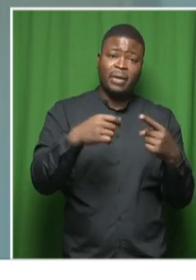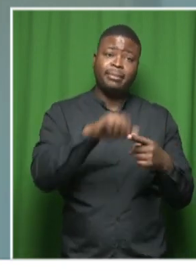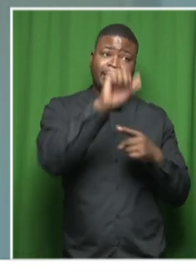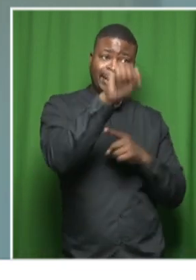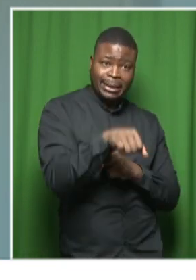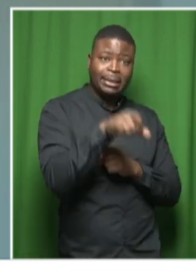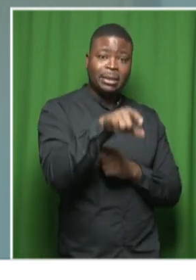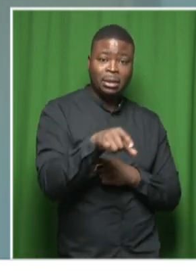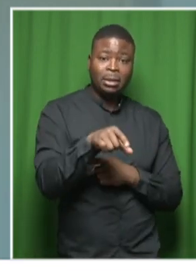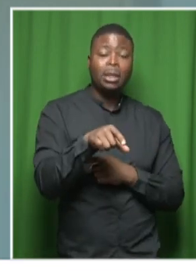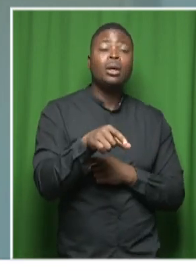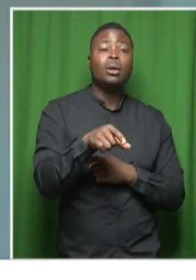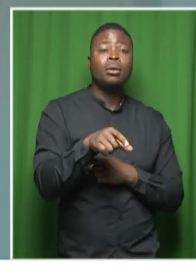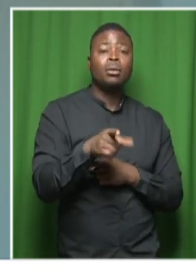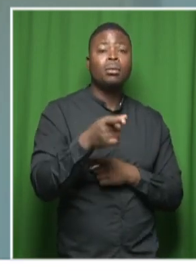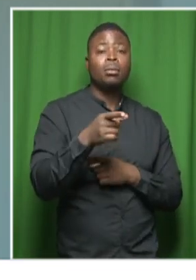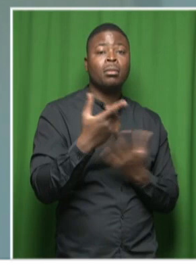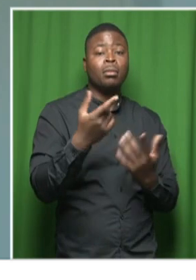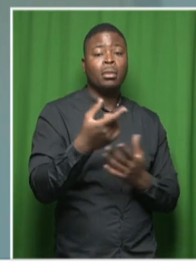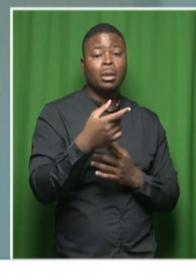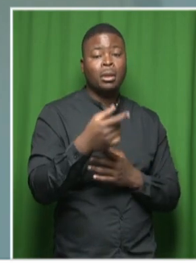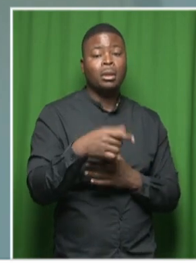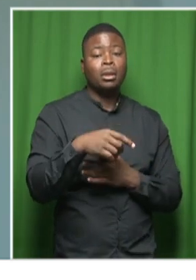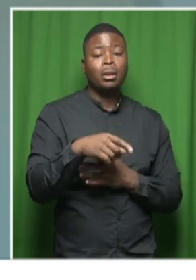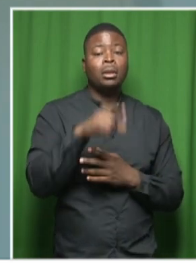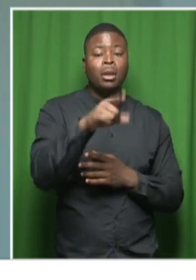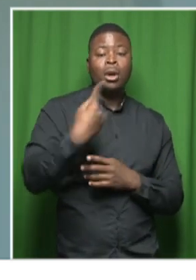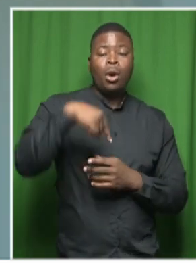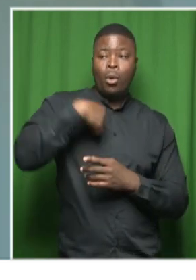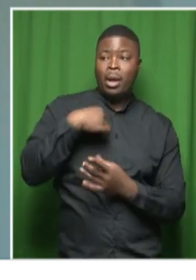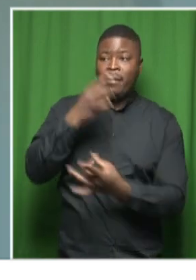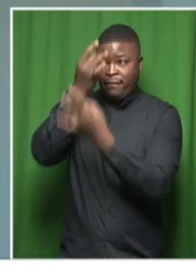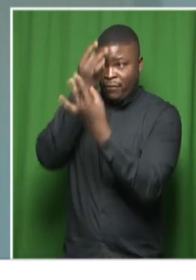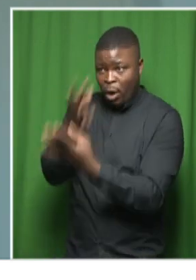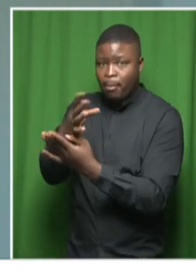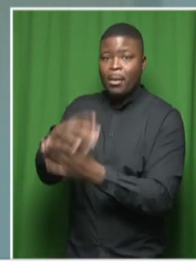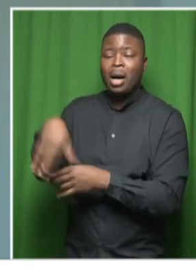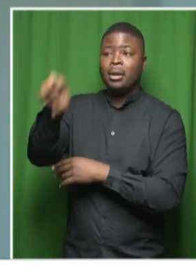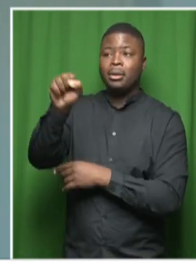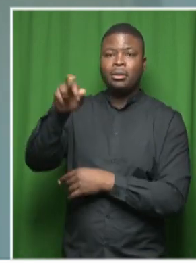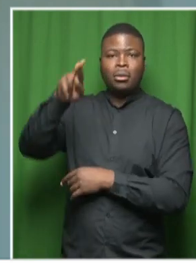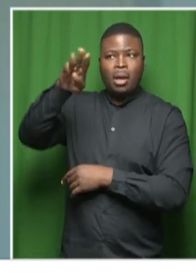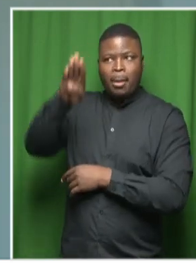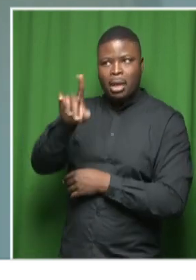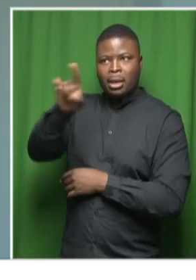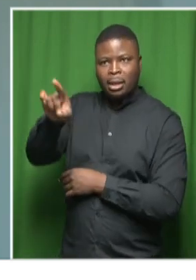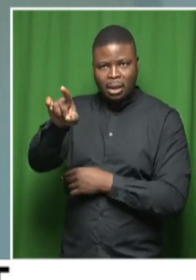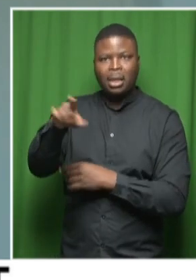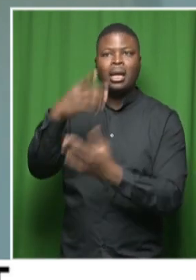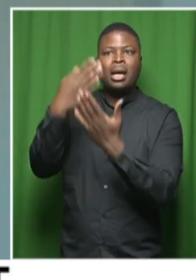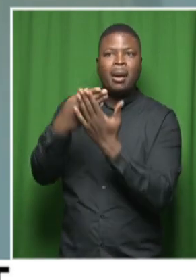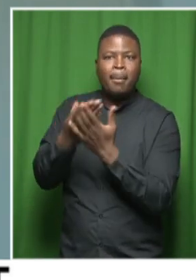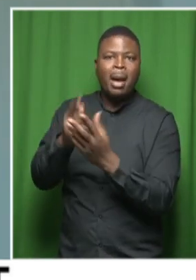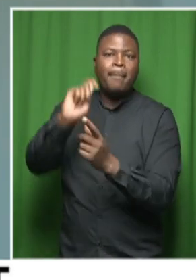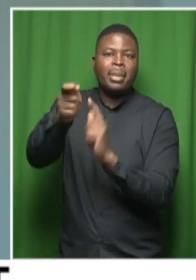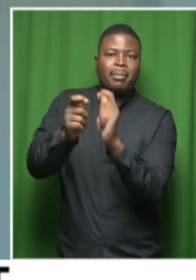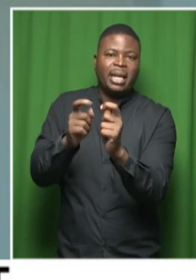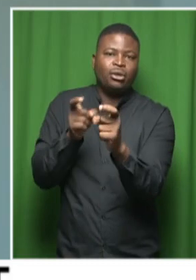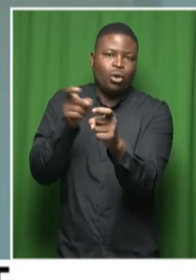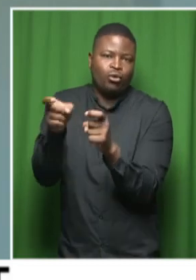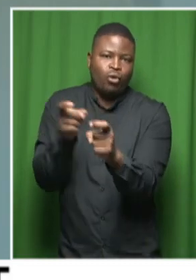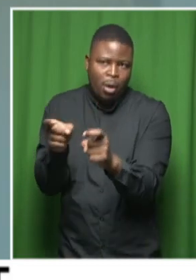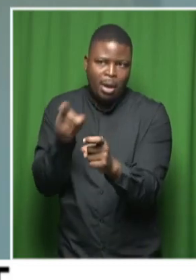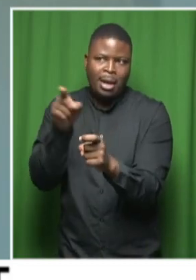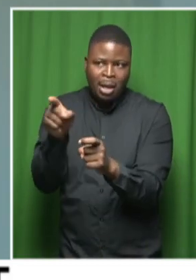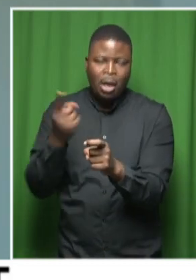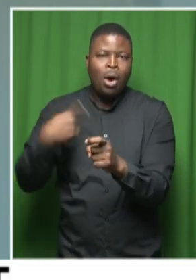have given Reserve Bank a singular mandate of price stability, right? And saying we're delivering on it. We